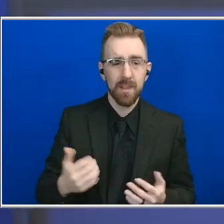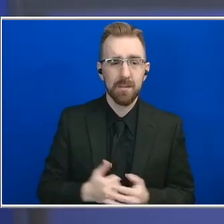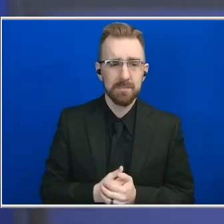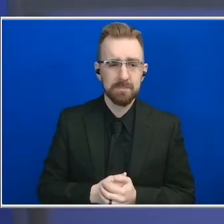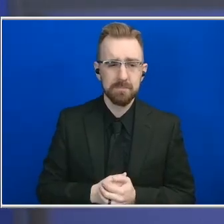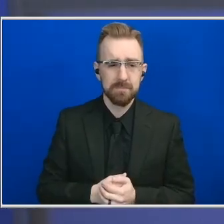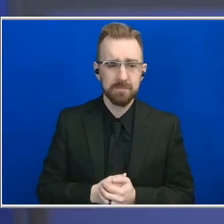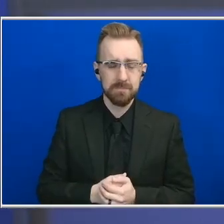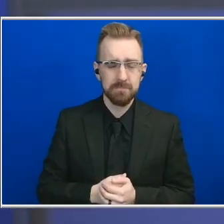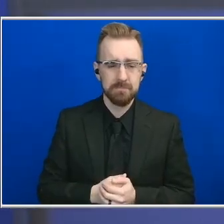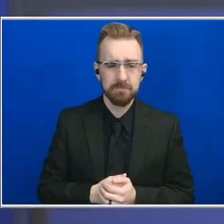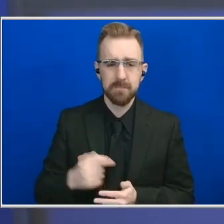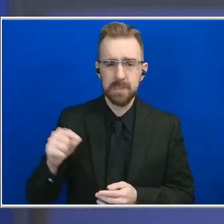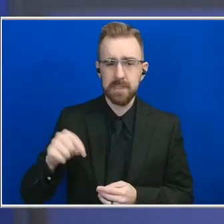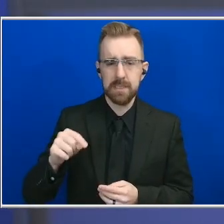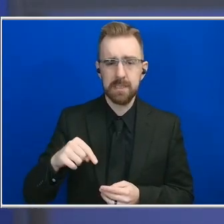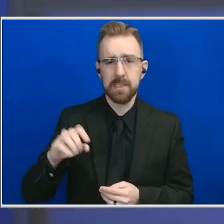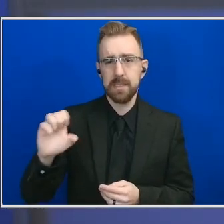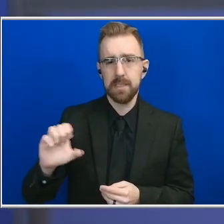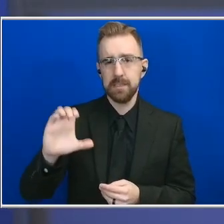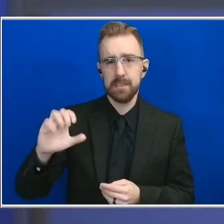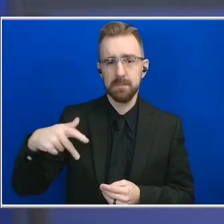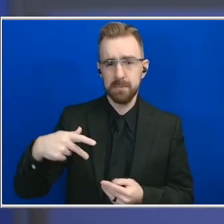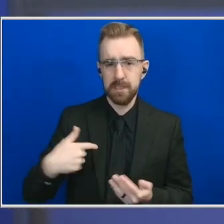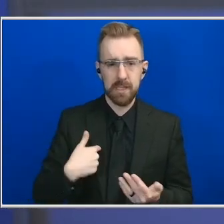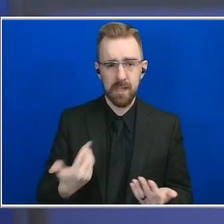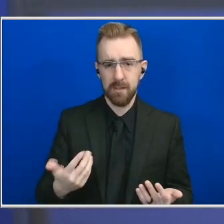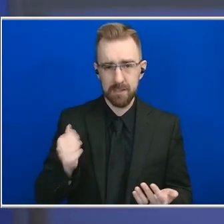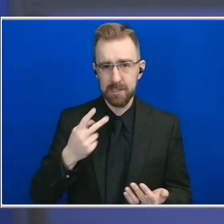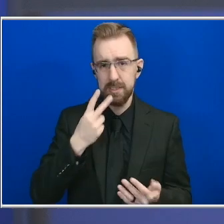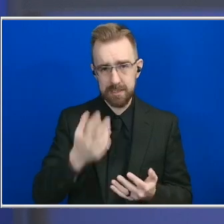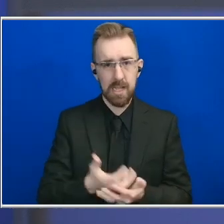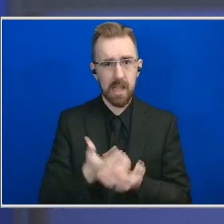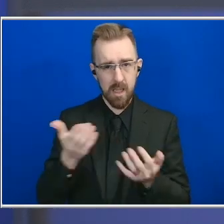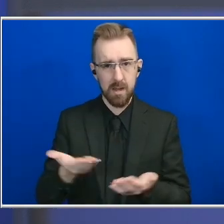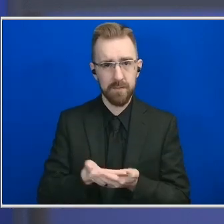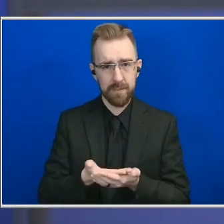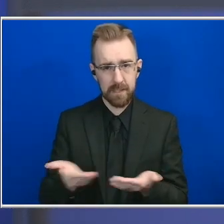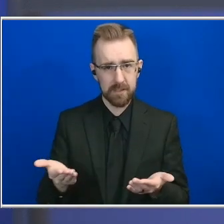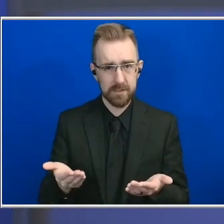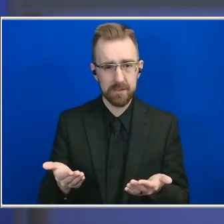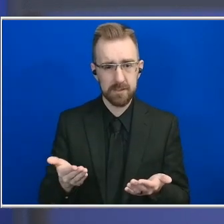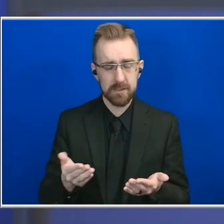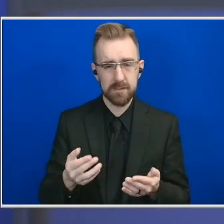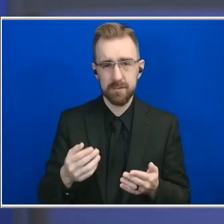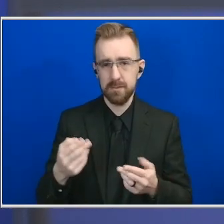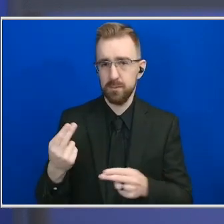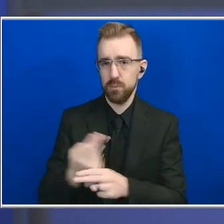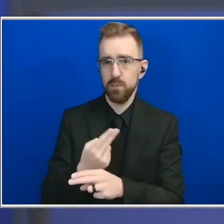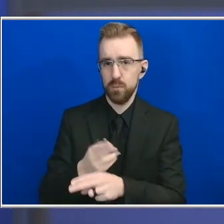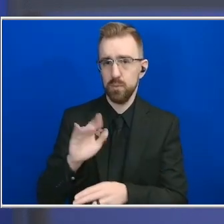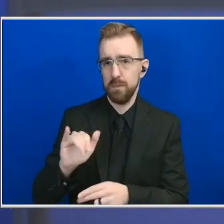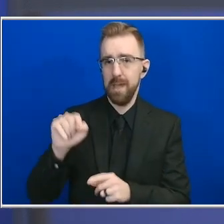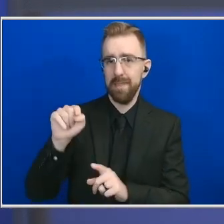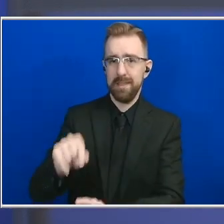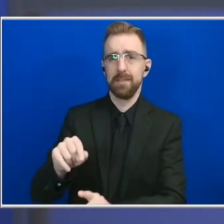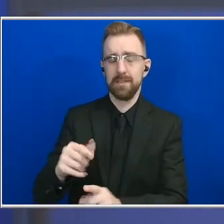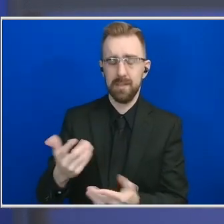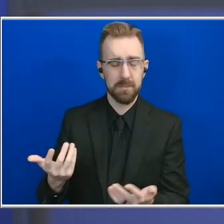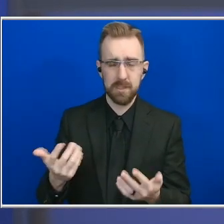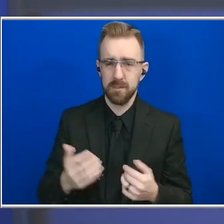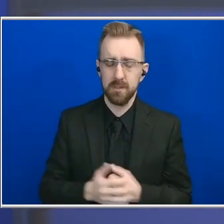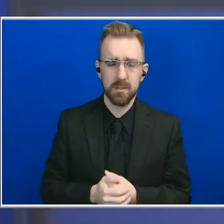this ECP, I can see a lot of things being induced by this. You